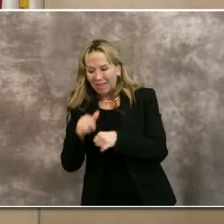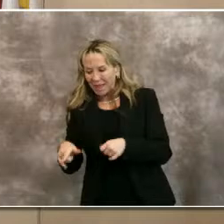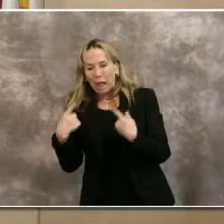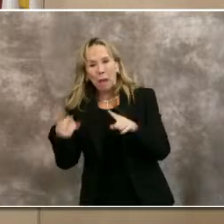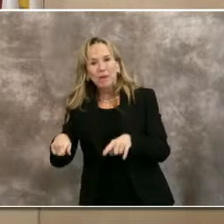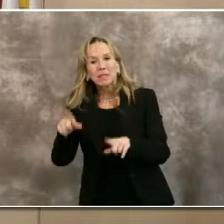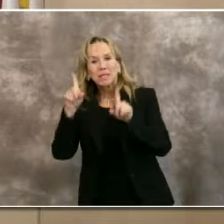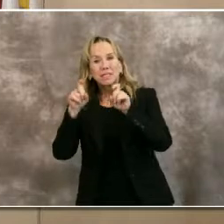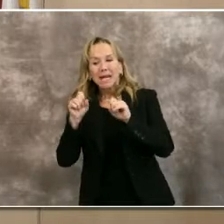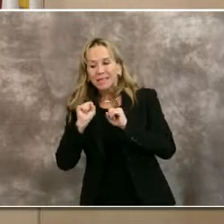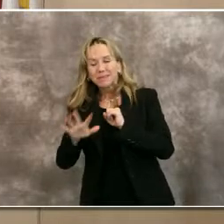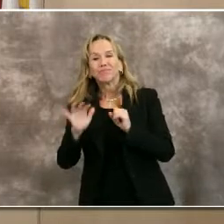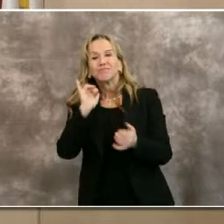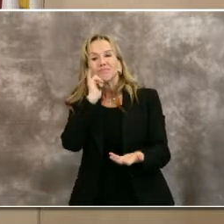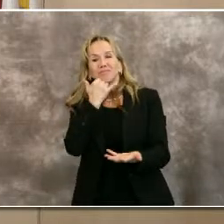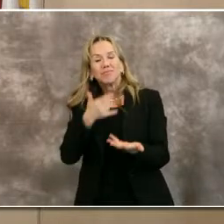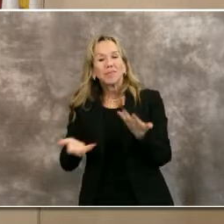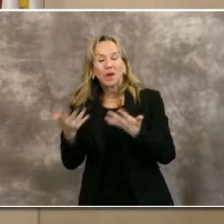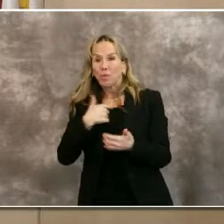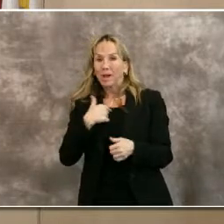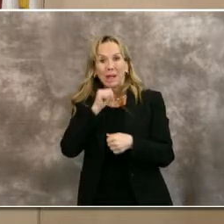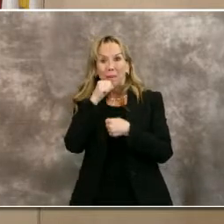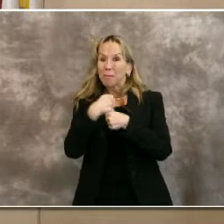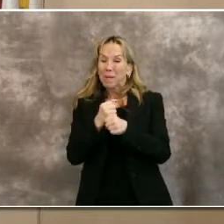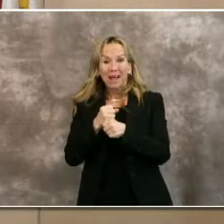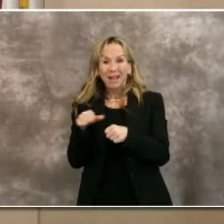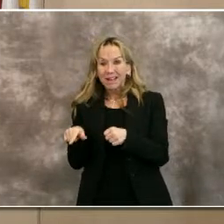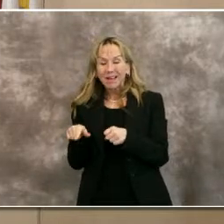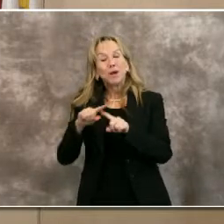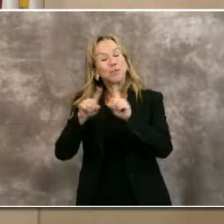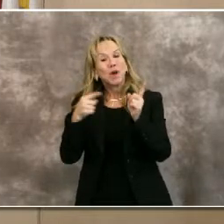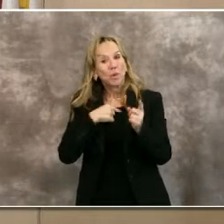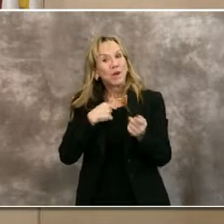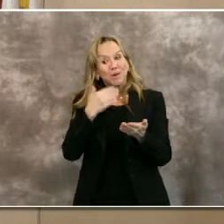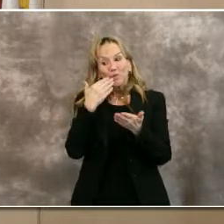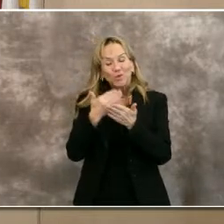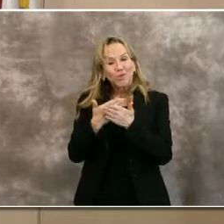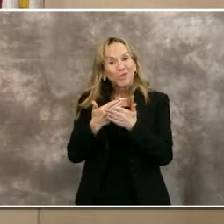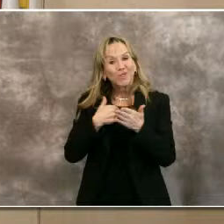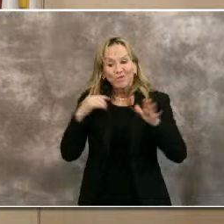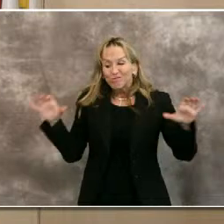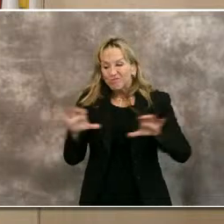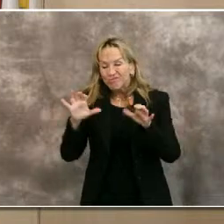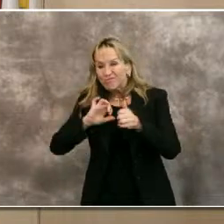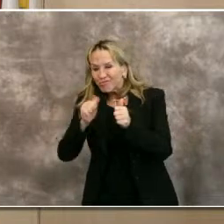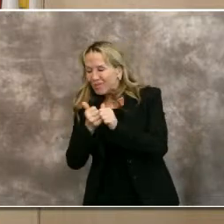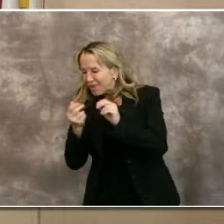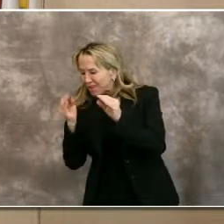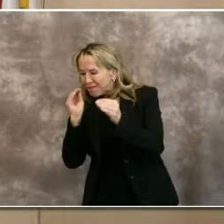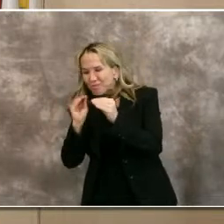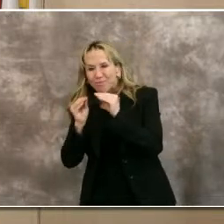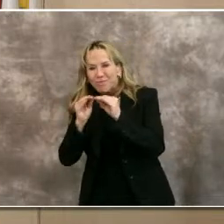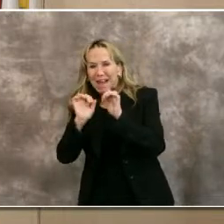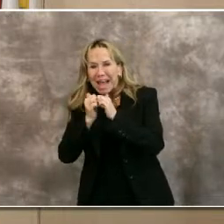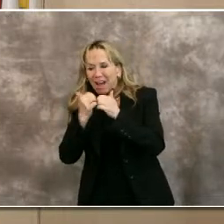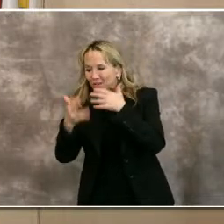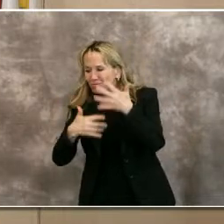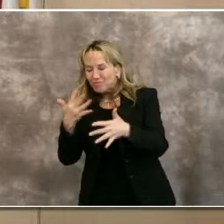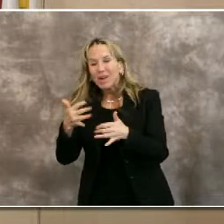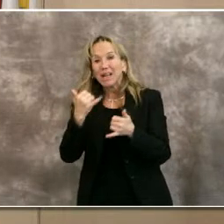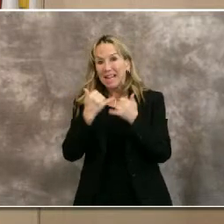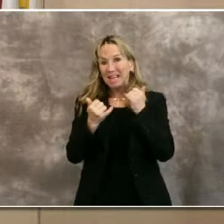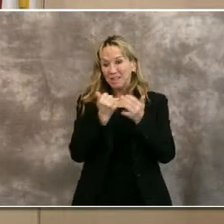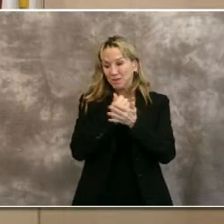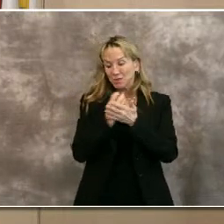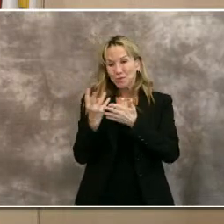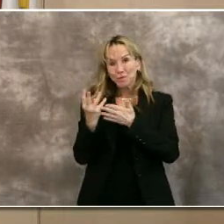materials, but we've done a good job in gaining access, particularly over the last several weeks. We